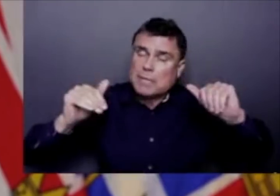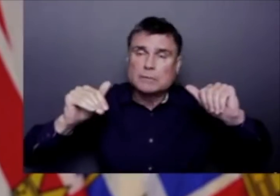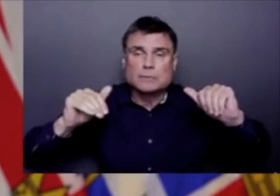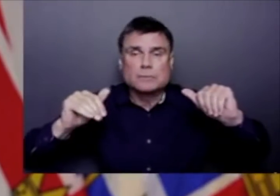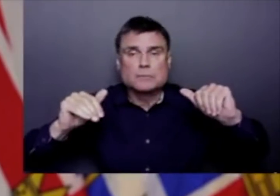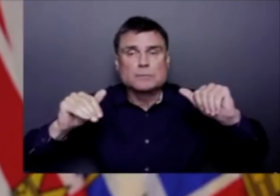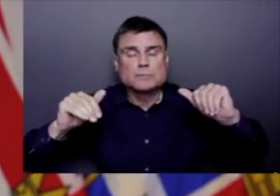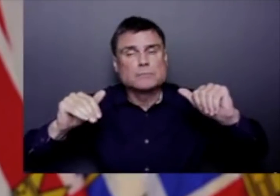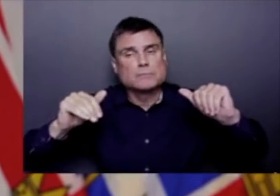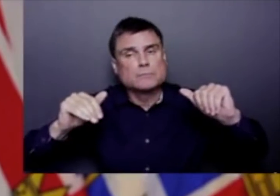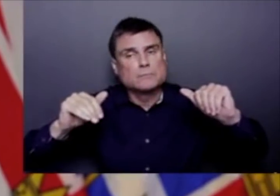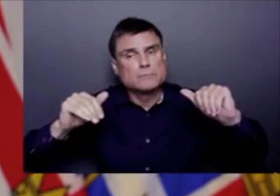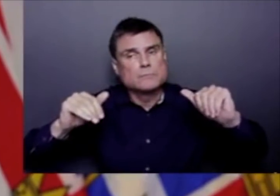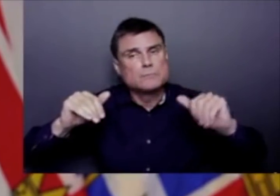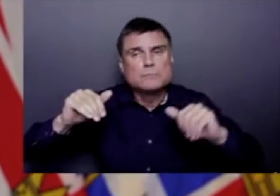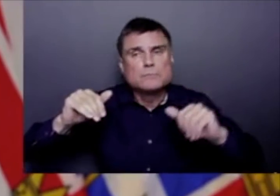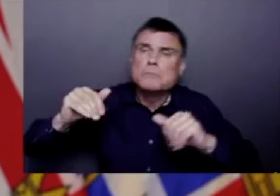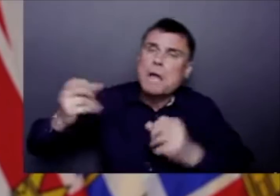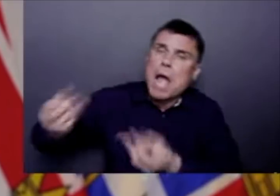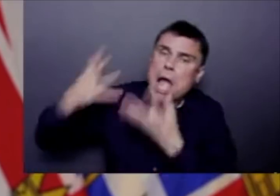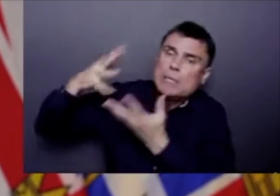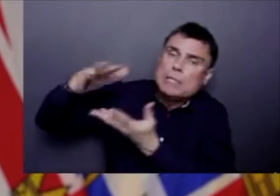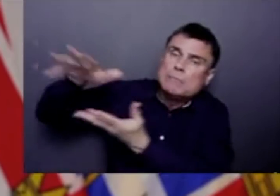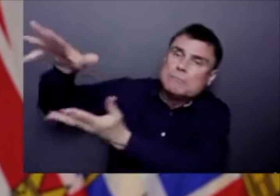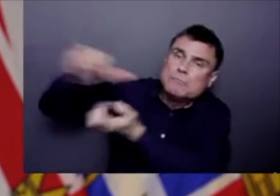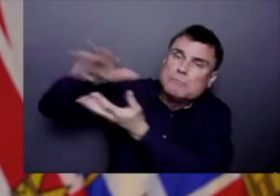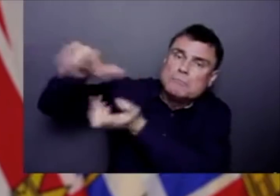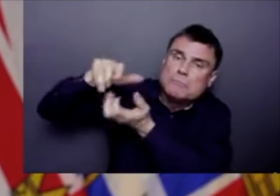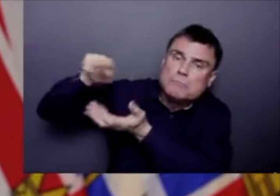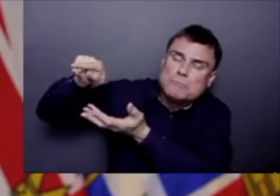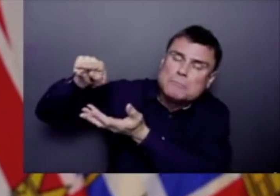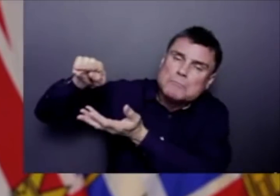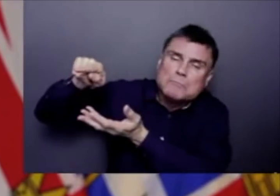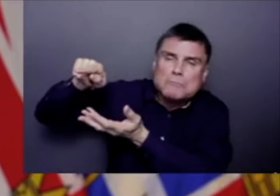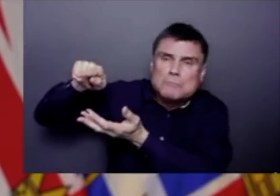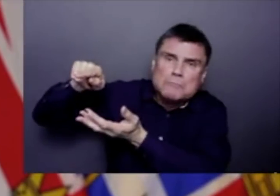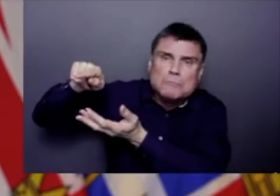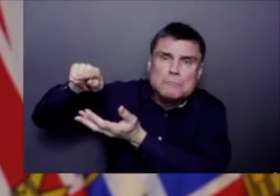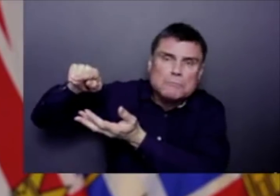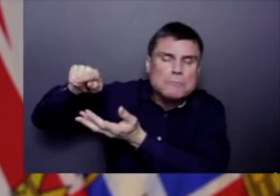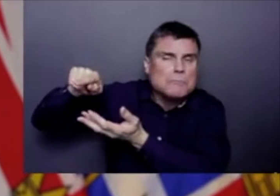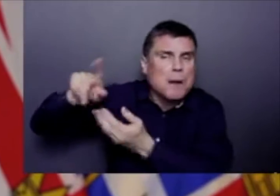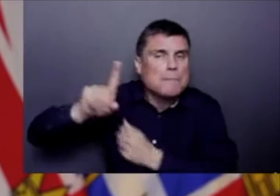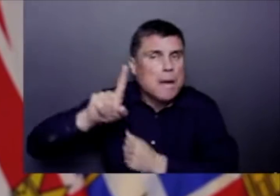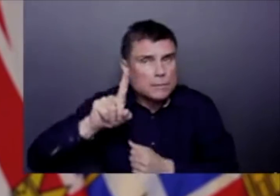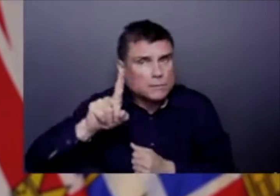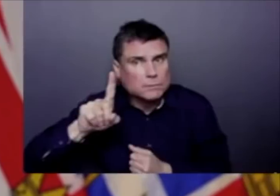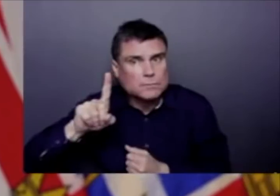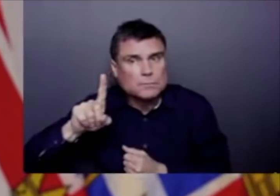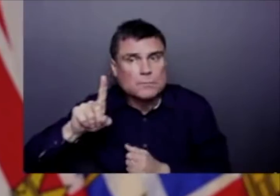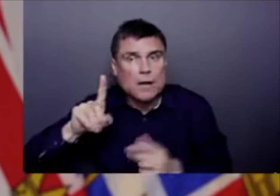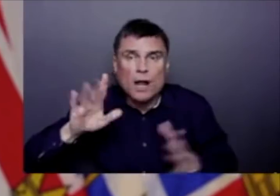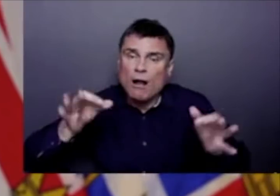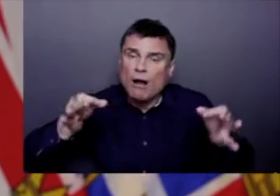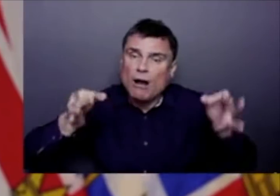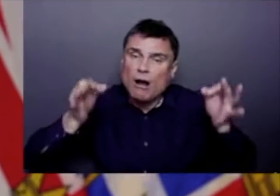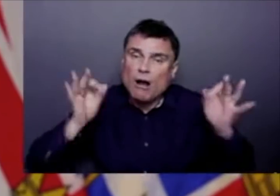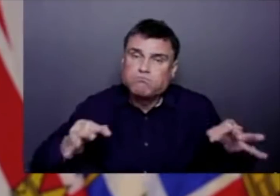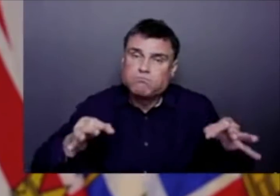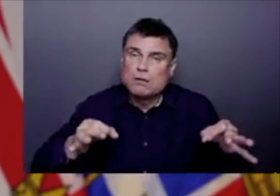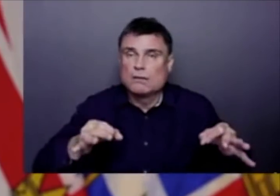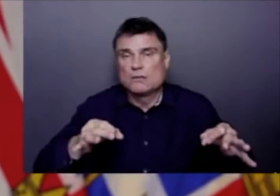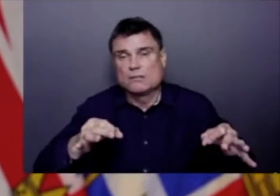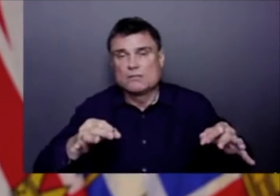the vaccines that are arriving this week and next week. And we do not yet know for certain that we're going to get the quantities for the